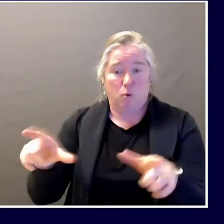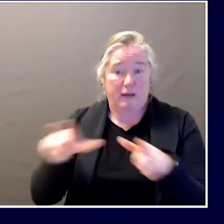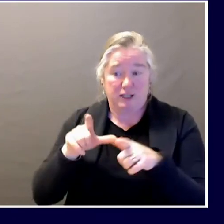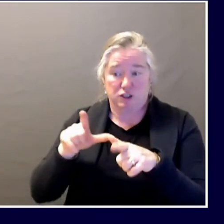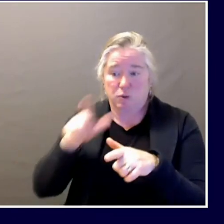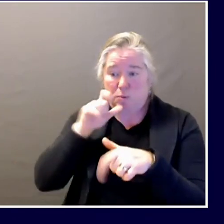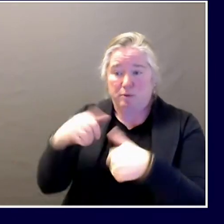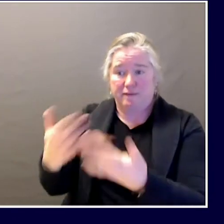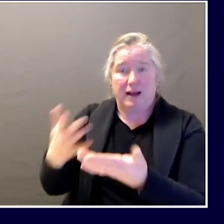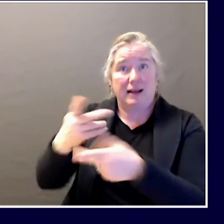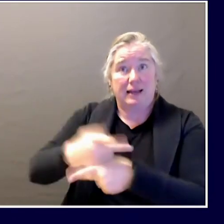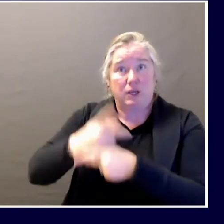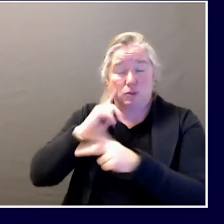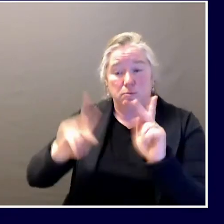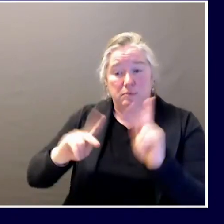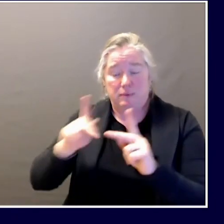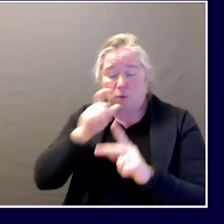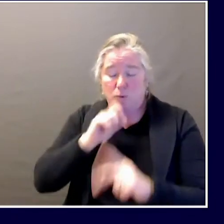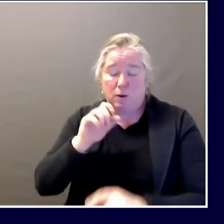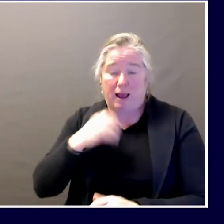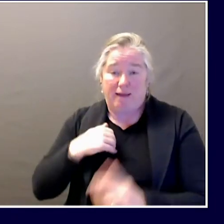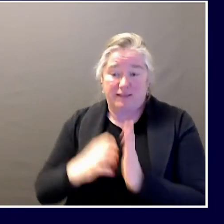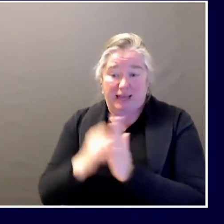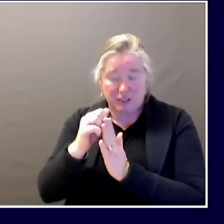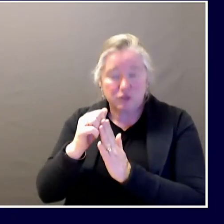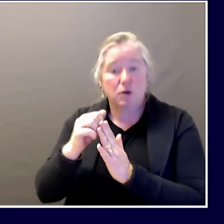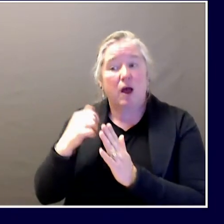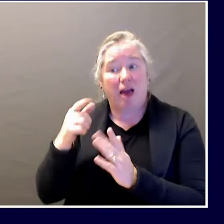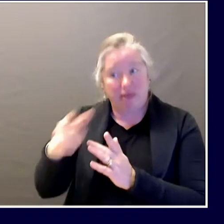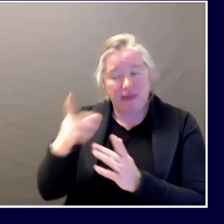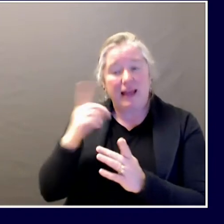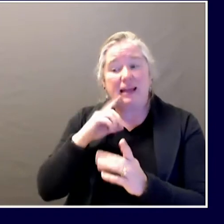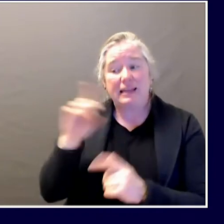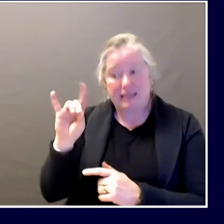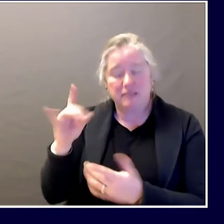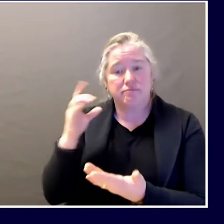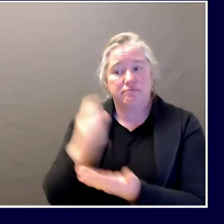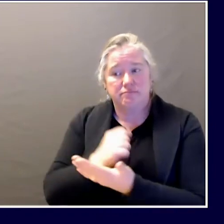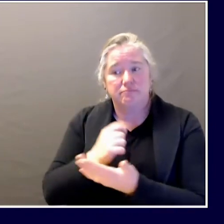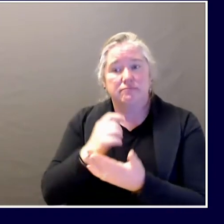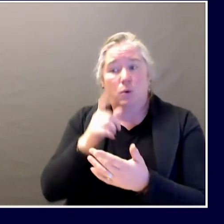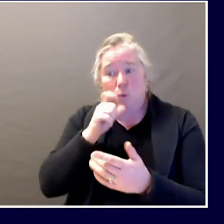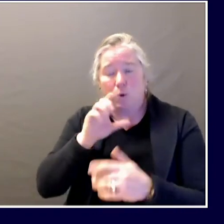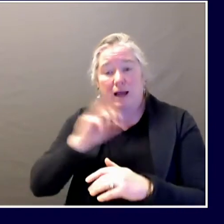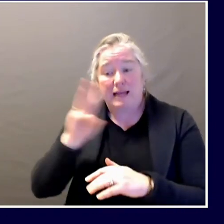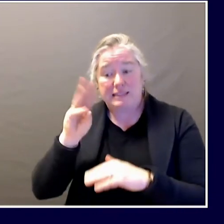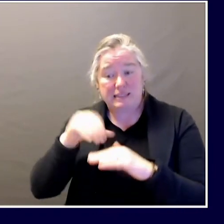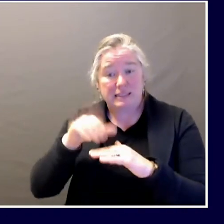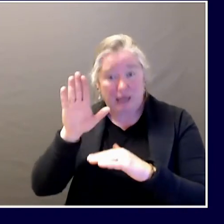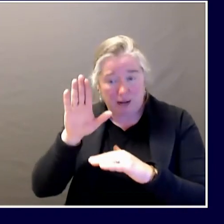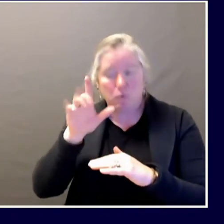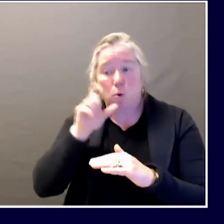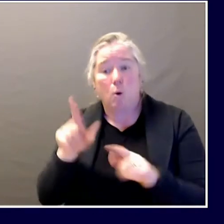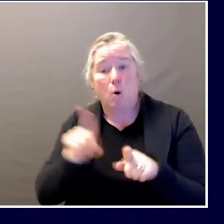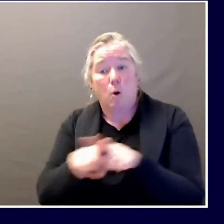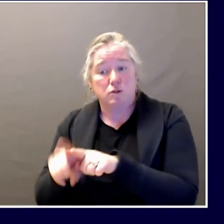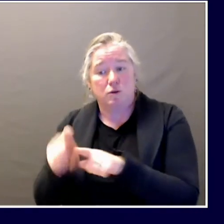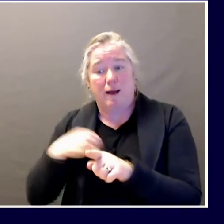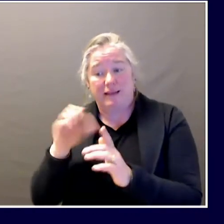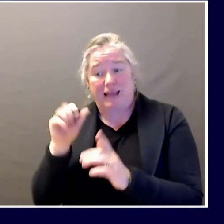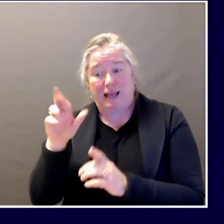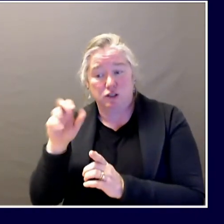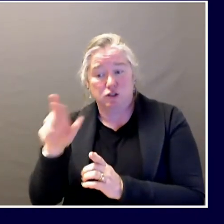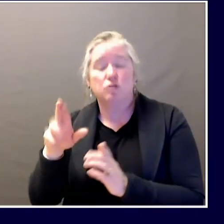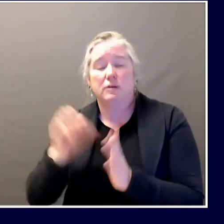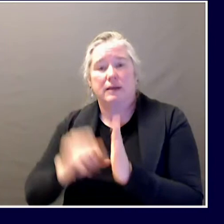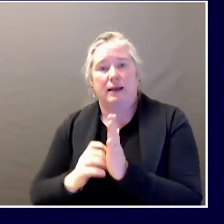people quickly who have those multiple comorbidities. We're hopeful that the supply situation changes, and that means we can more